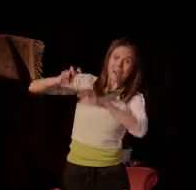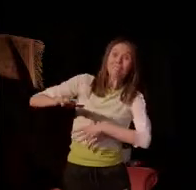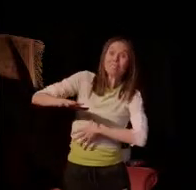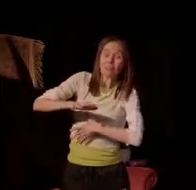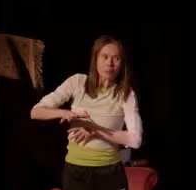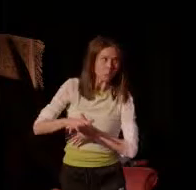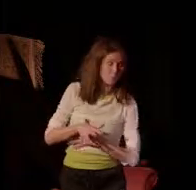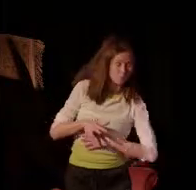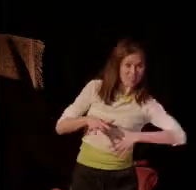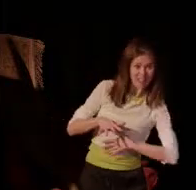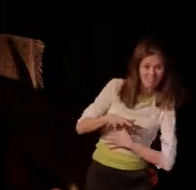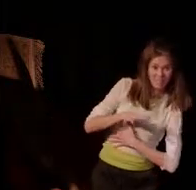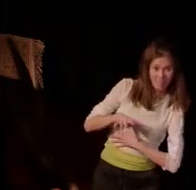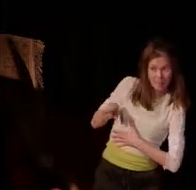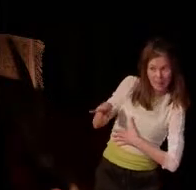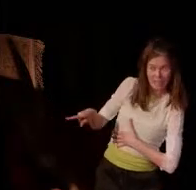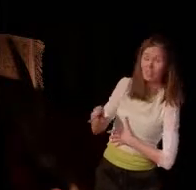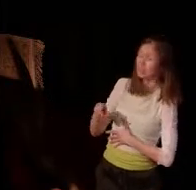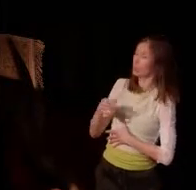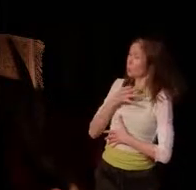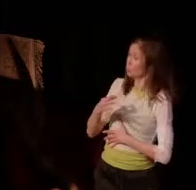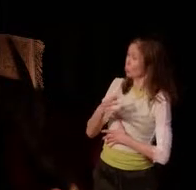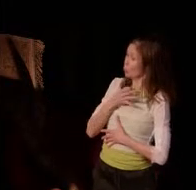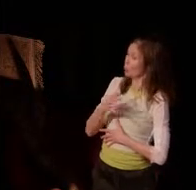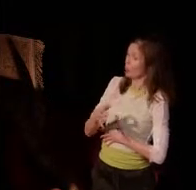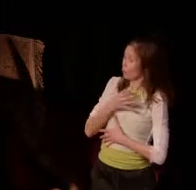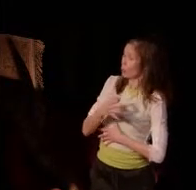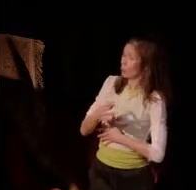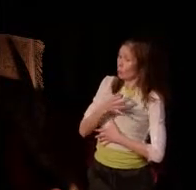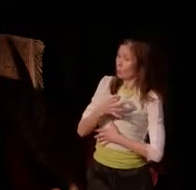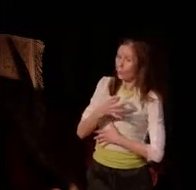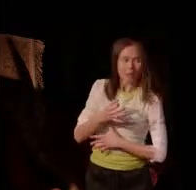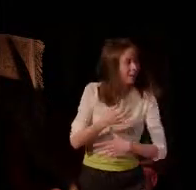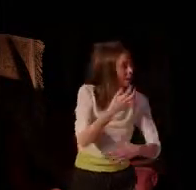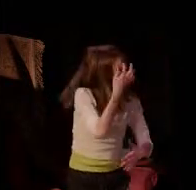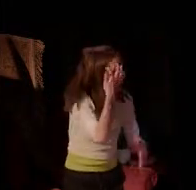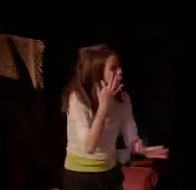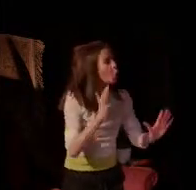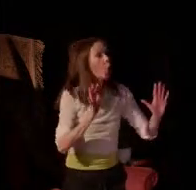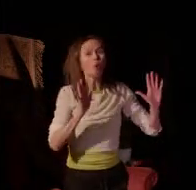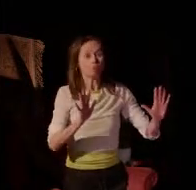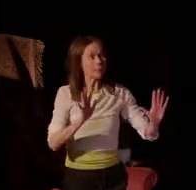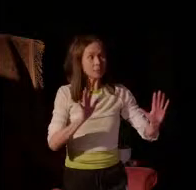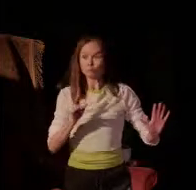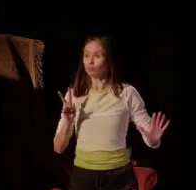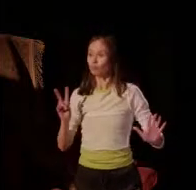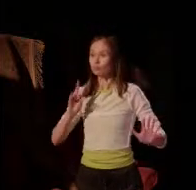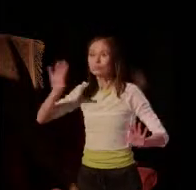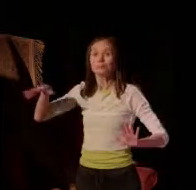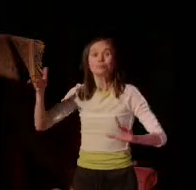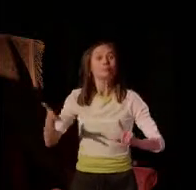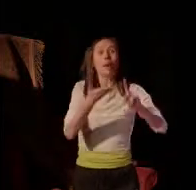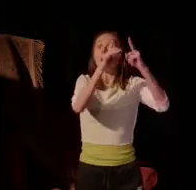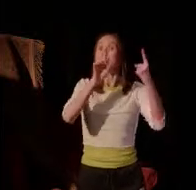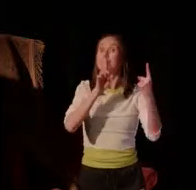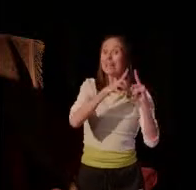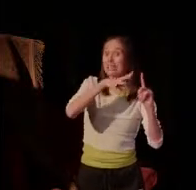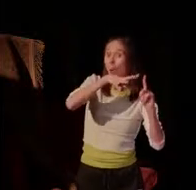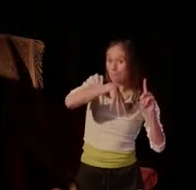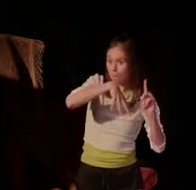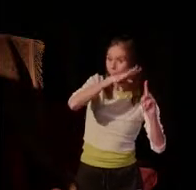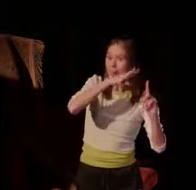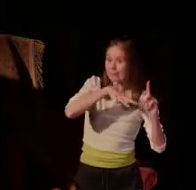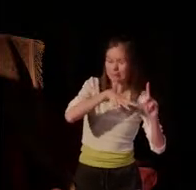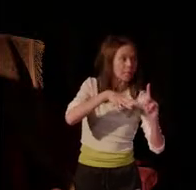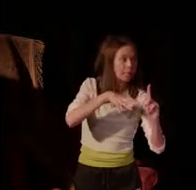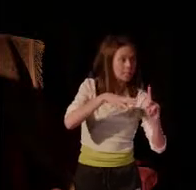ounce. Oh, wise puppies, these two, eh? Well, let's go to Polixenes. There is plenty in